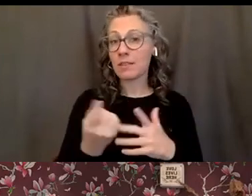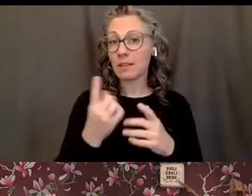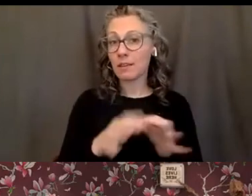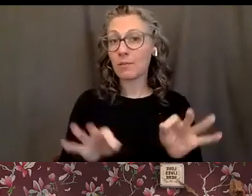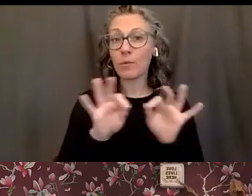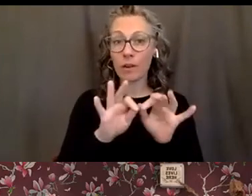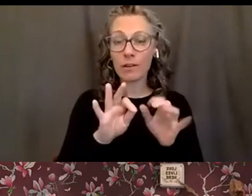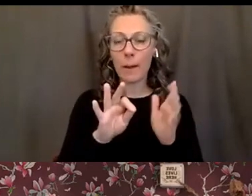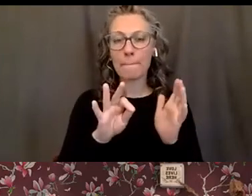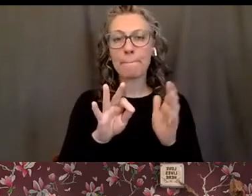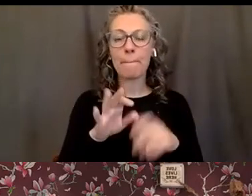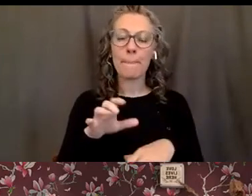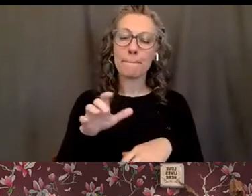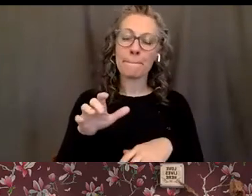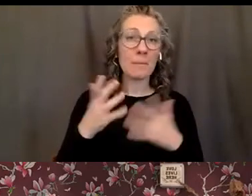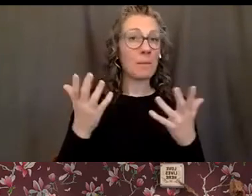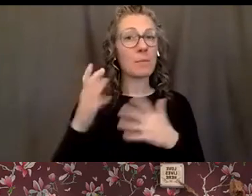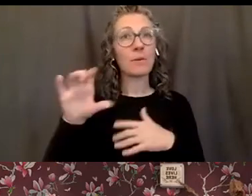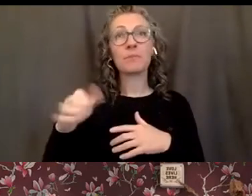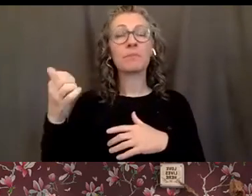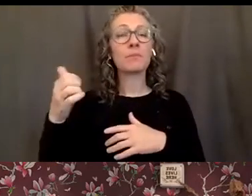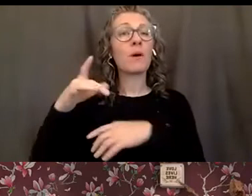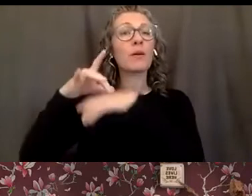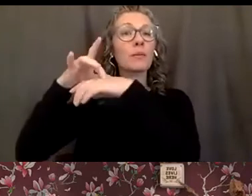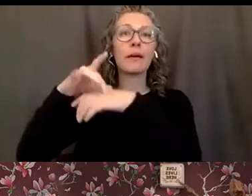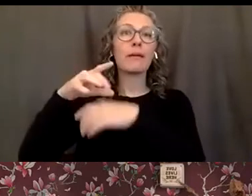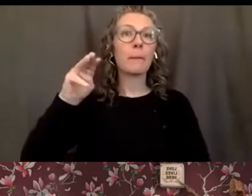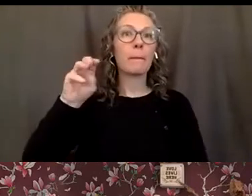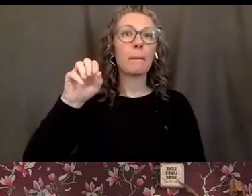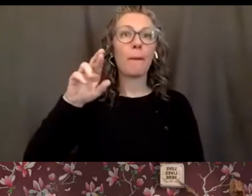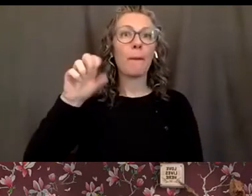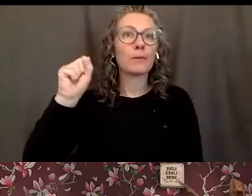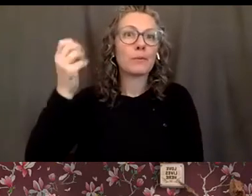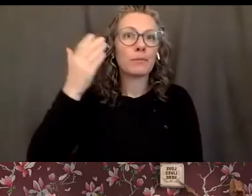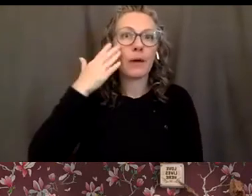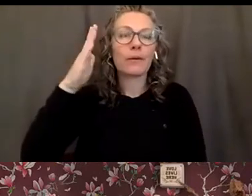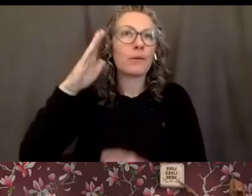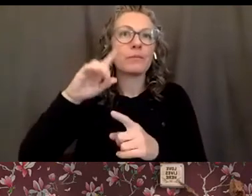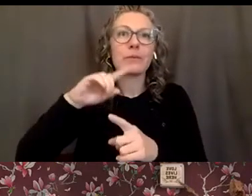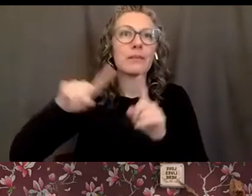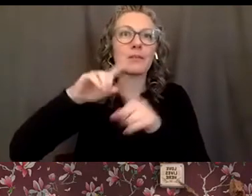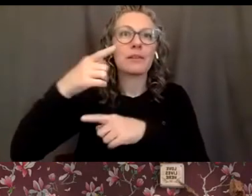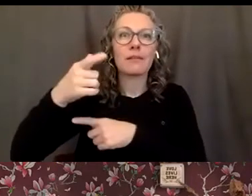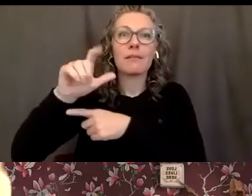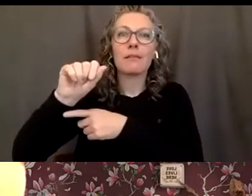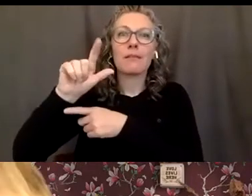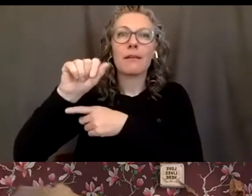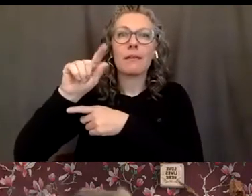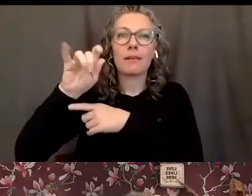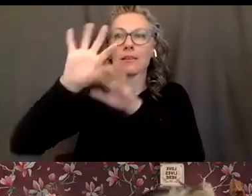be on a different planet, Mars, in a different galaxy, and then we have a whole different